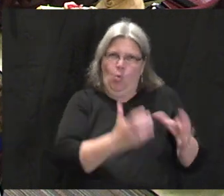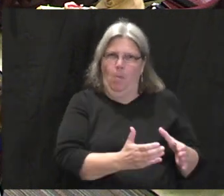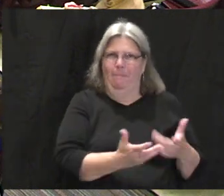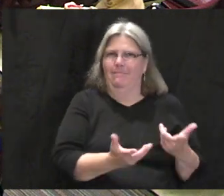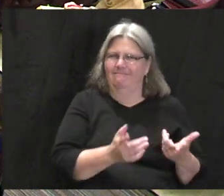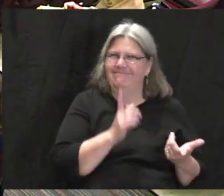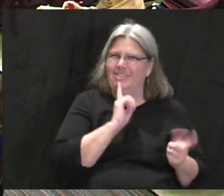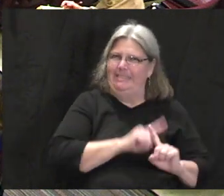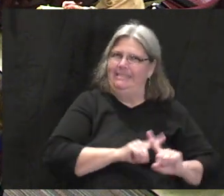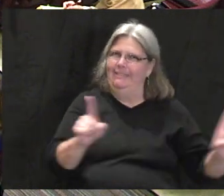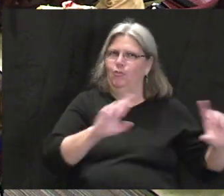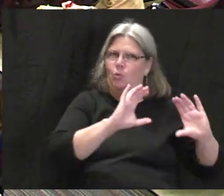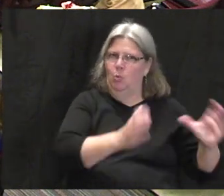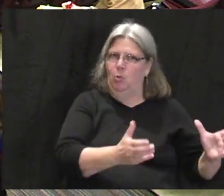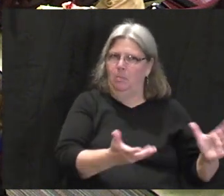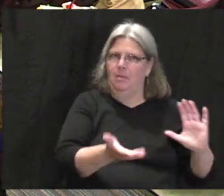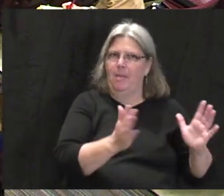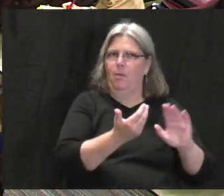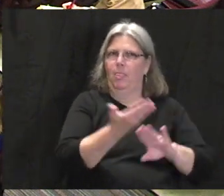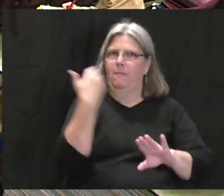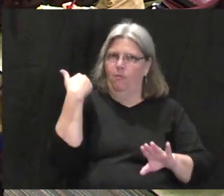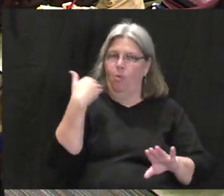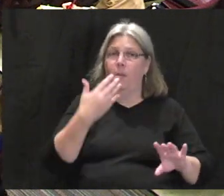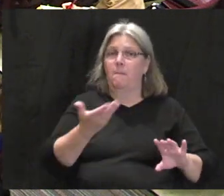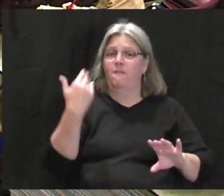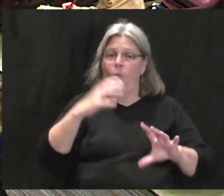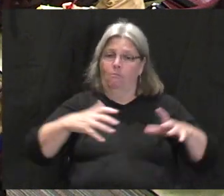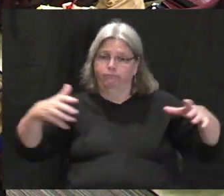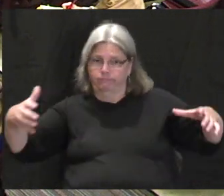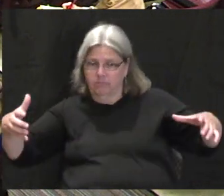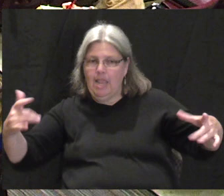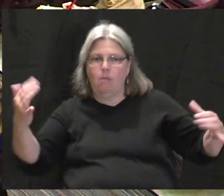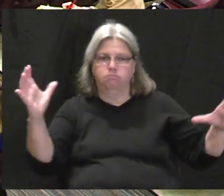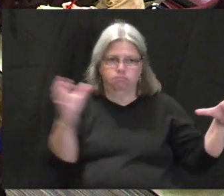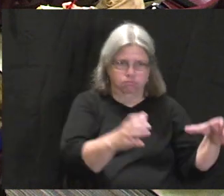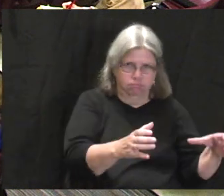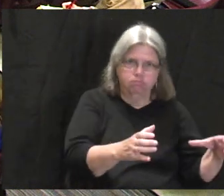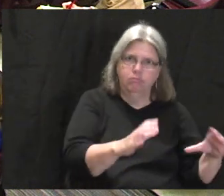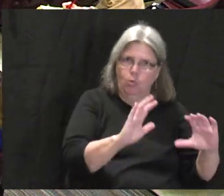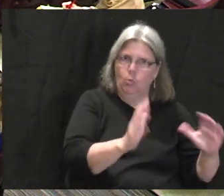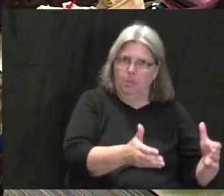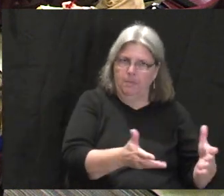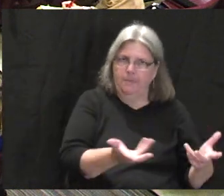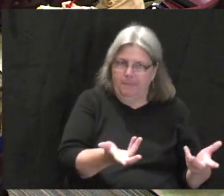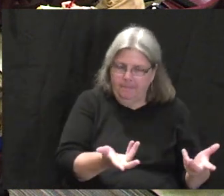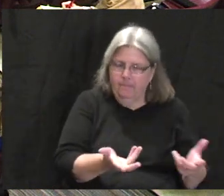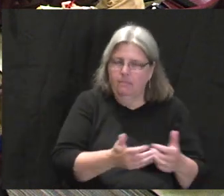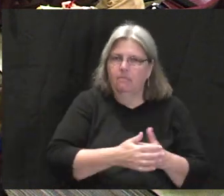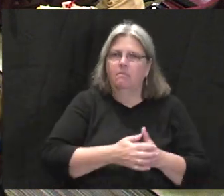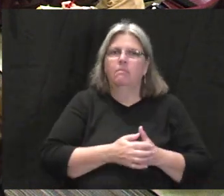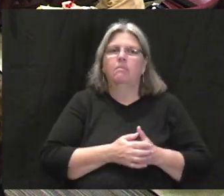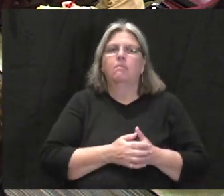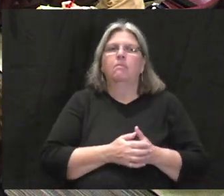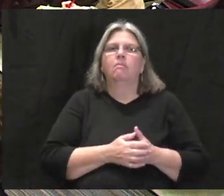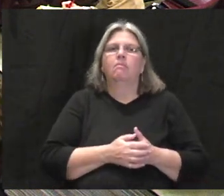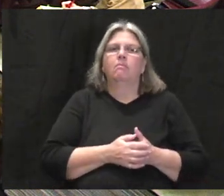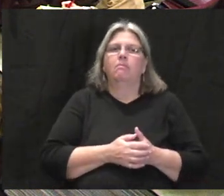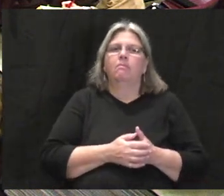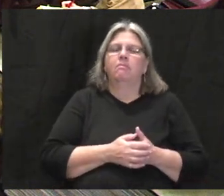different group than it was the year before. So I don't